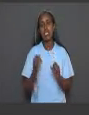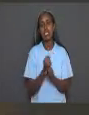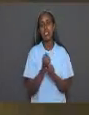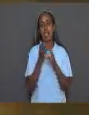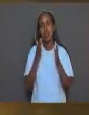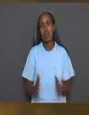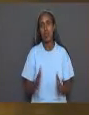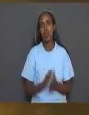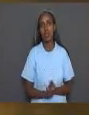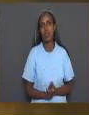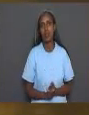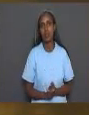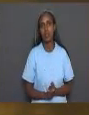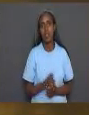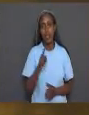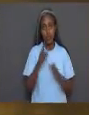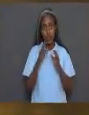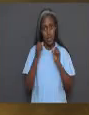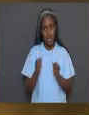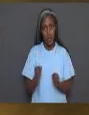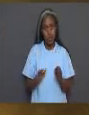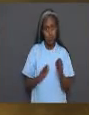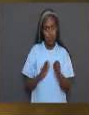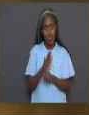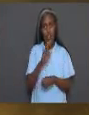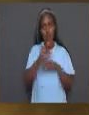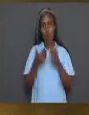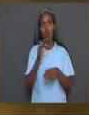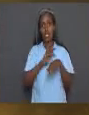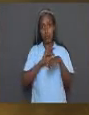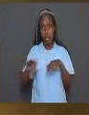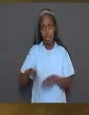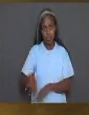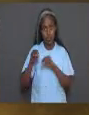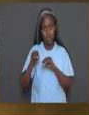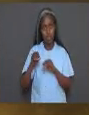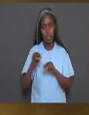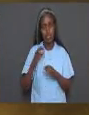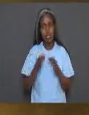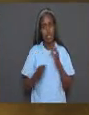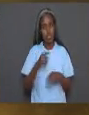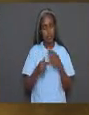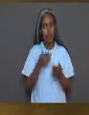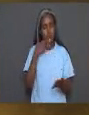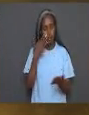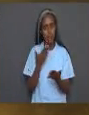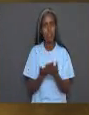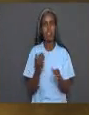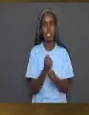unemployment. Were you able to fill in all the blanks, students? If so, great